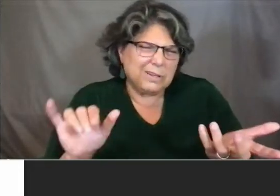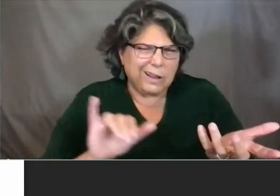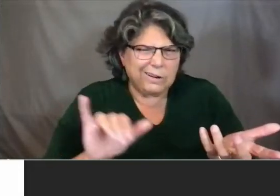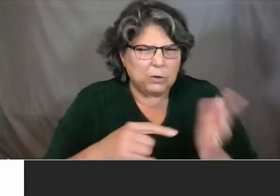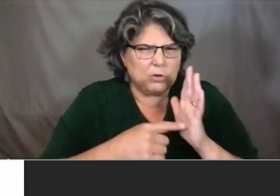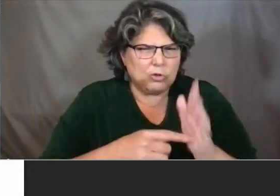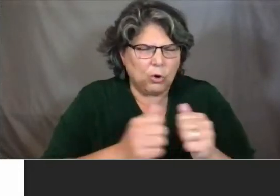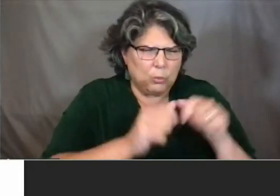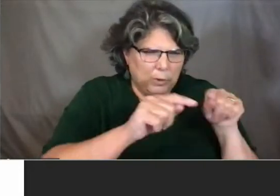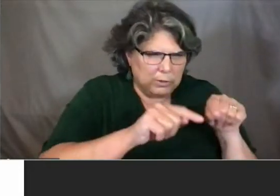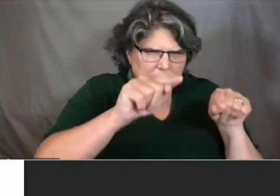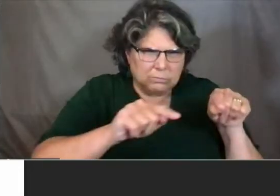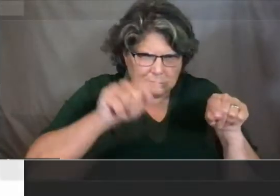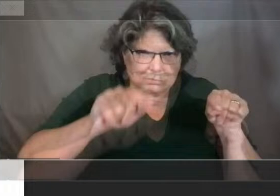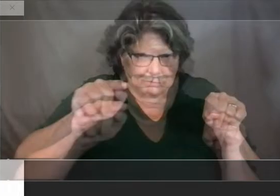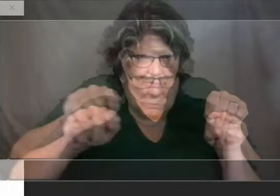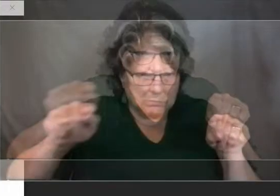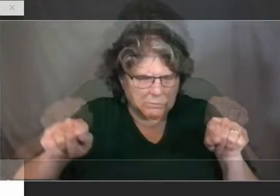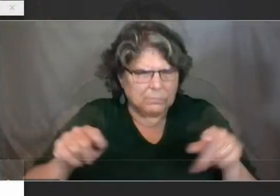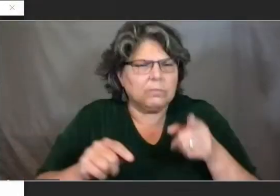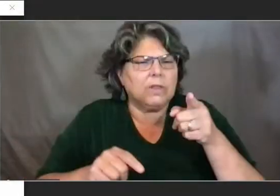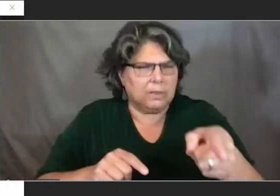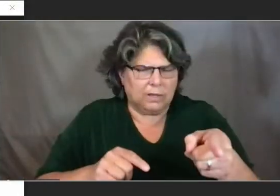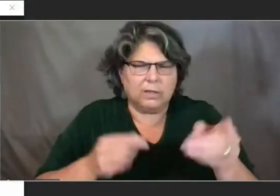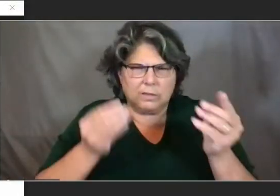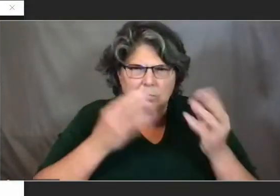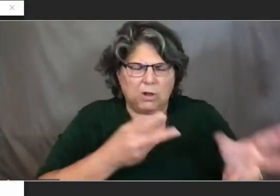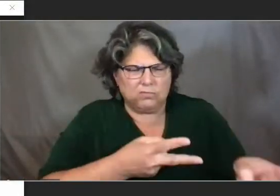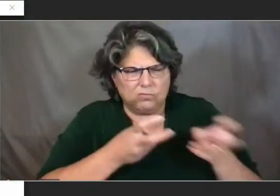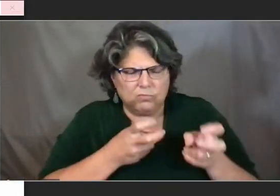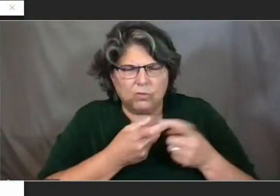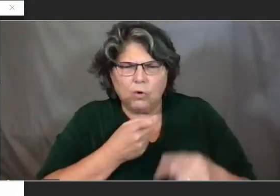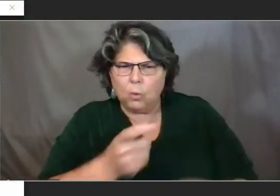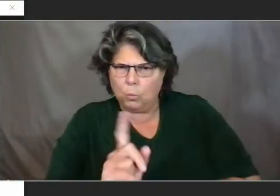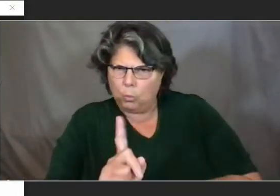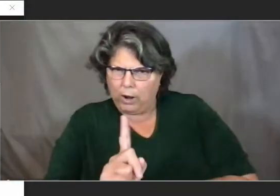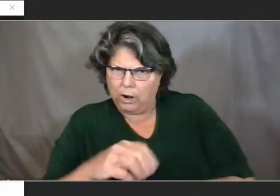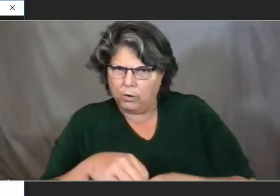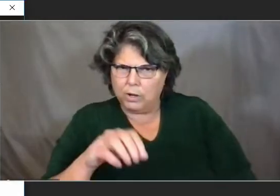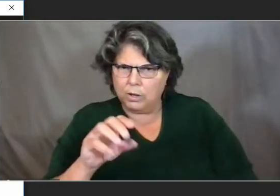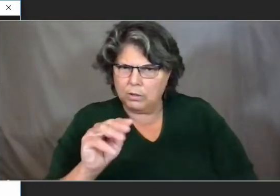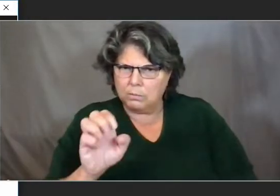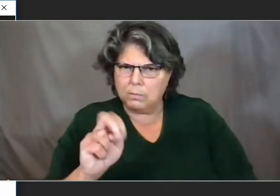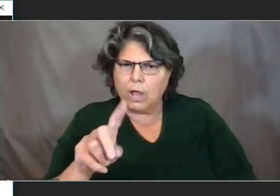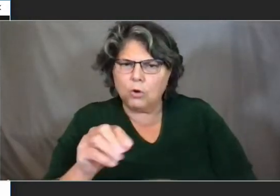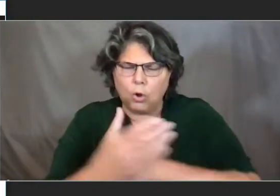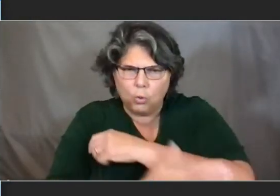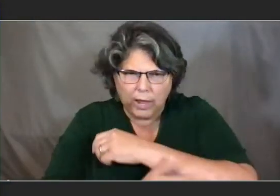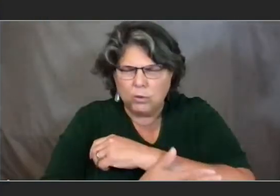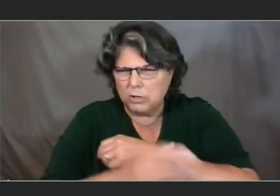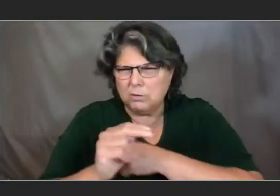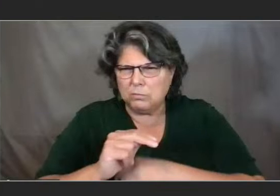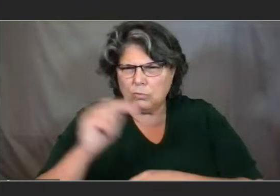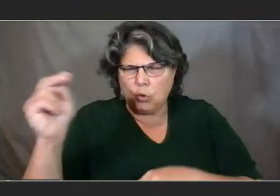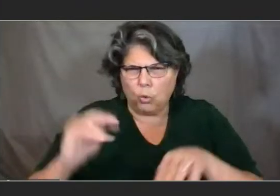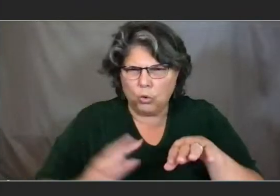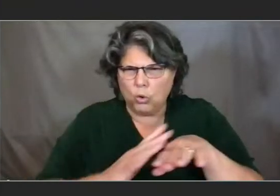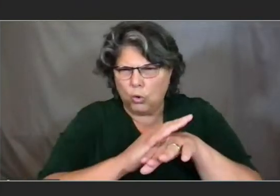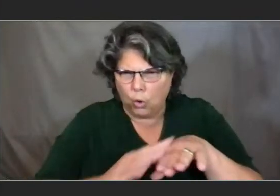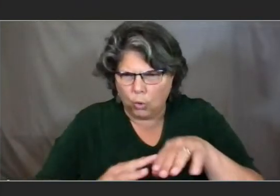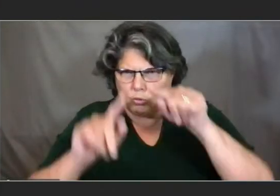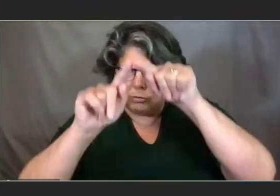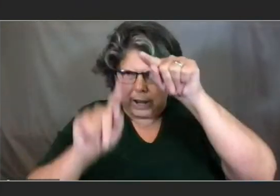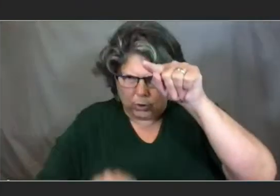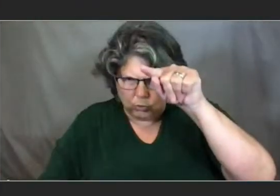tracker. This information is pulled out by geographic location in Mendocino County, North Coast to South